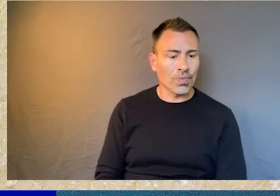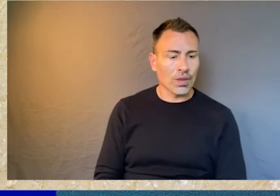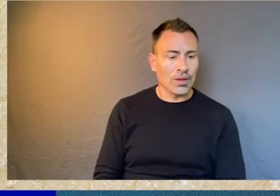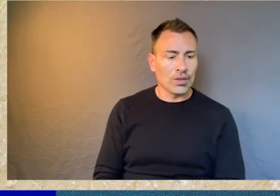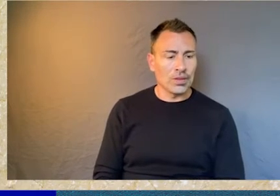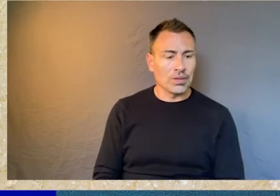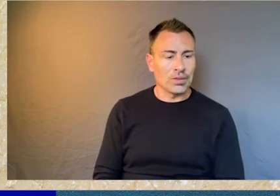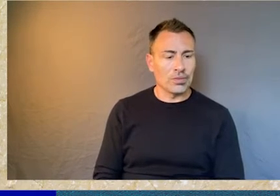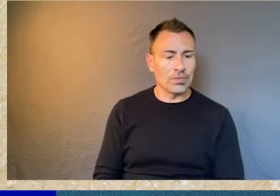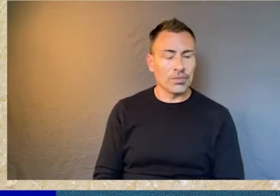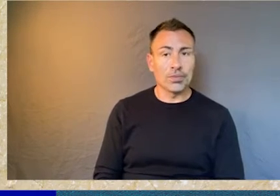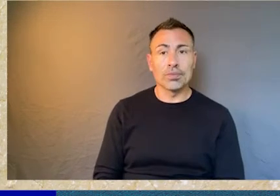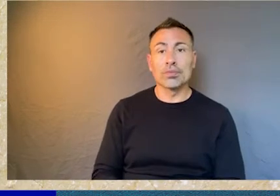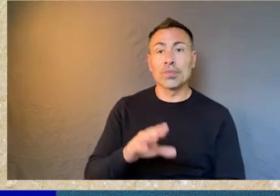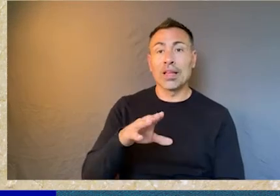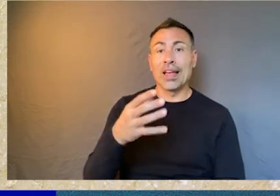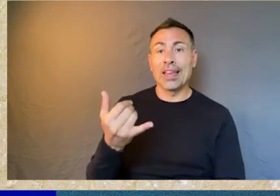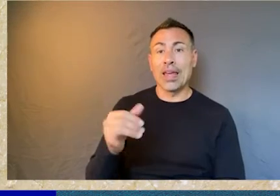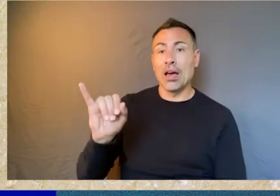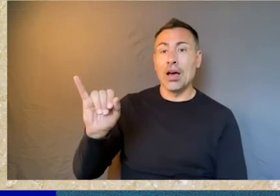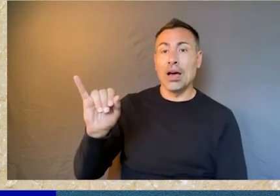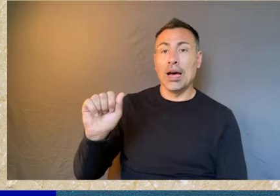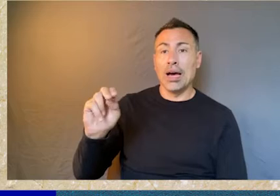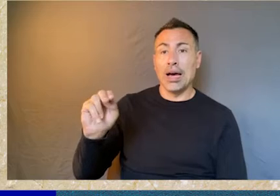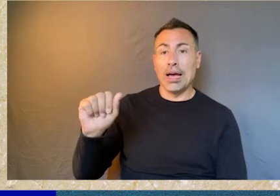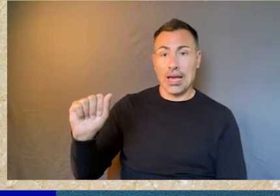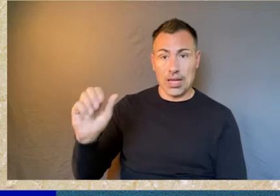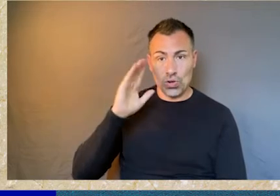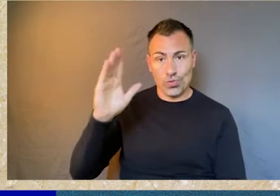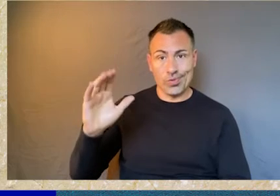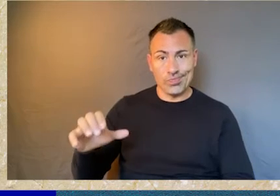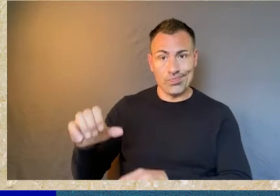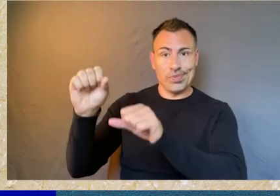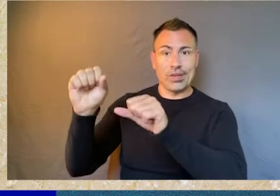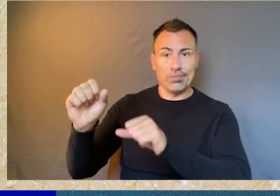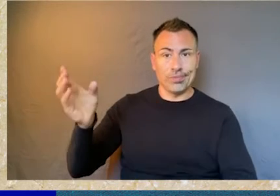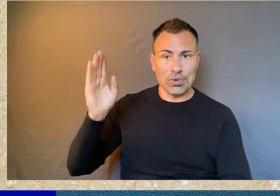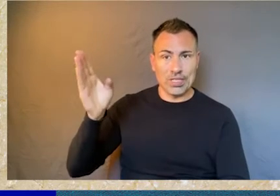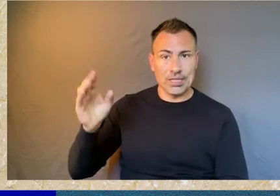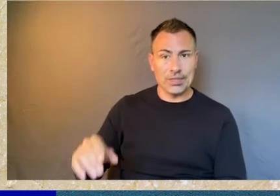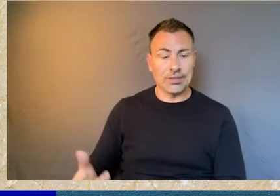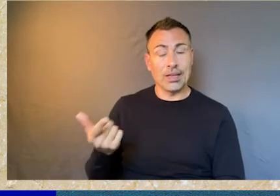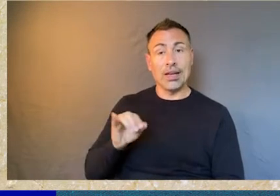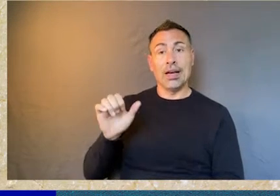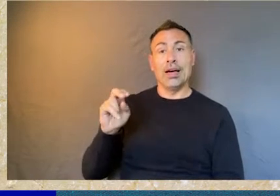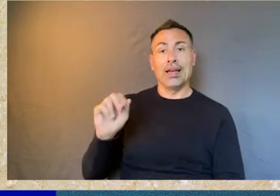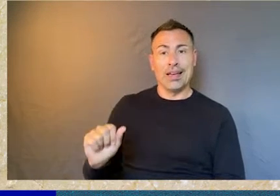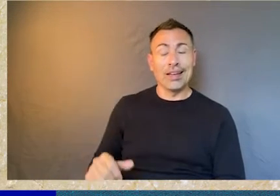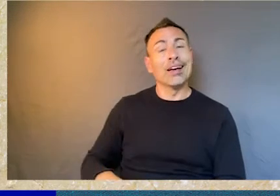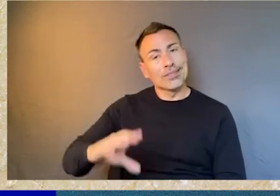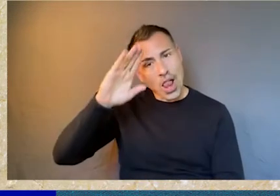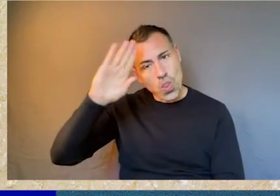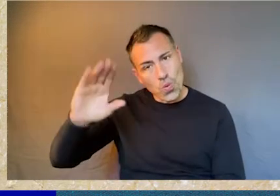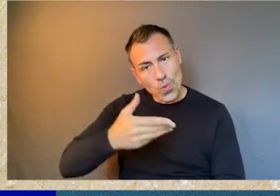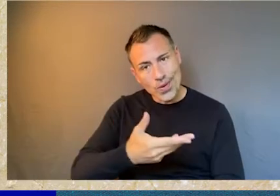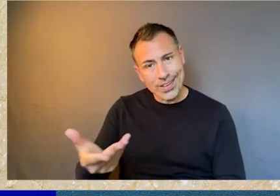And I'm going to let Ayana pick back up and start talking. Hey everyone, it's Iona again.